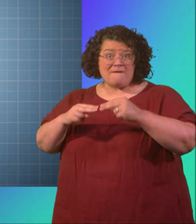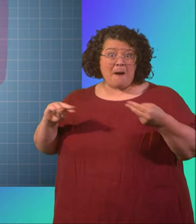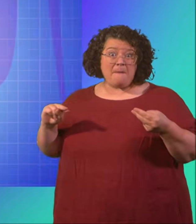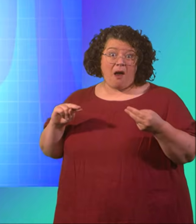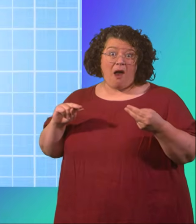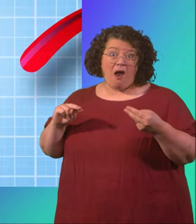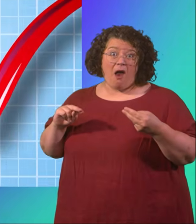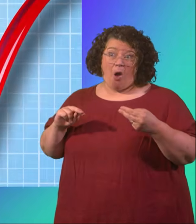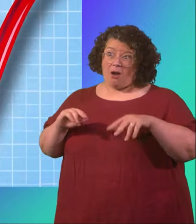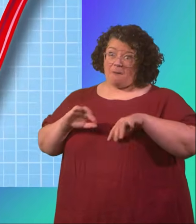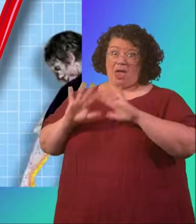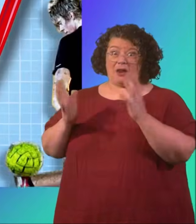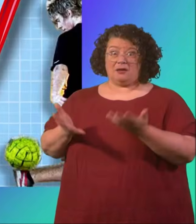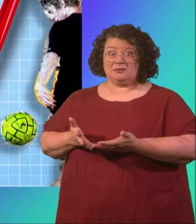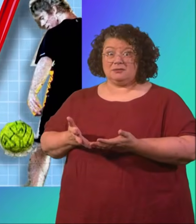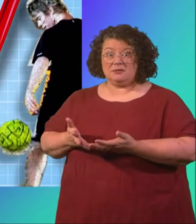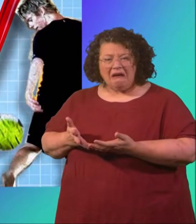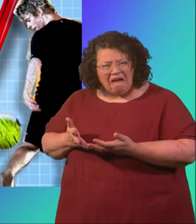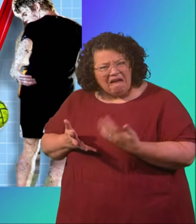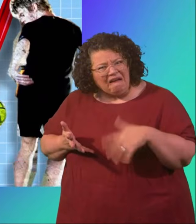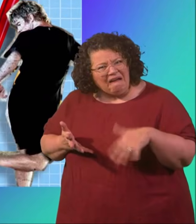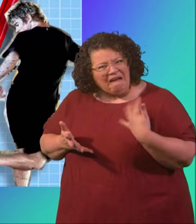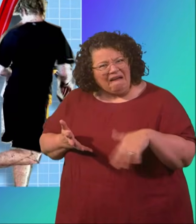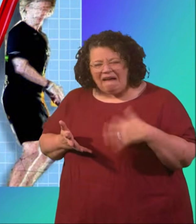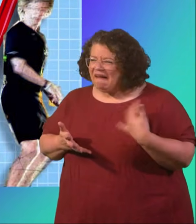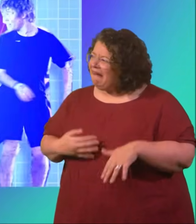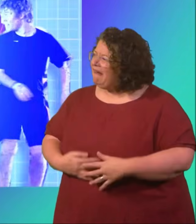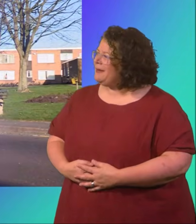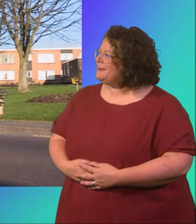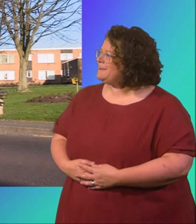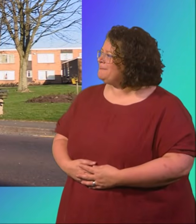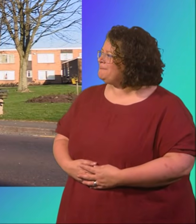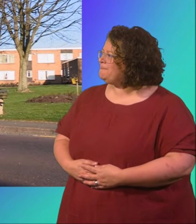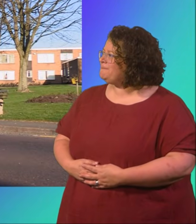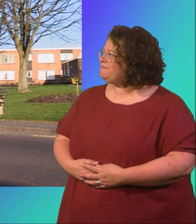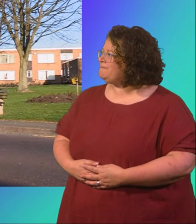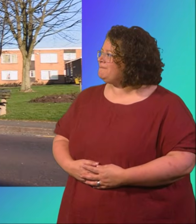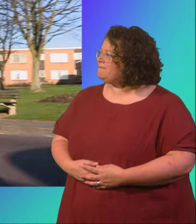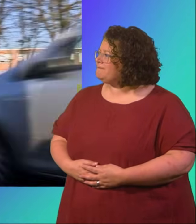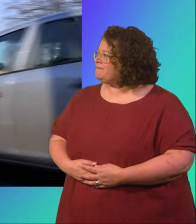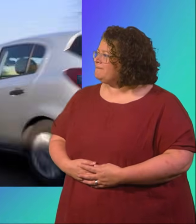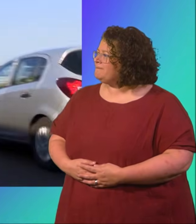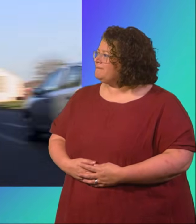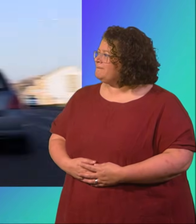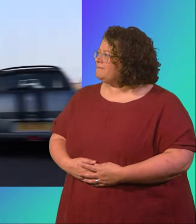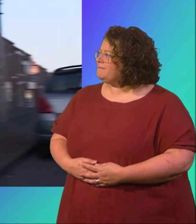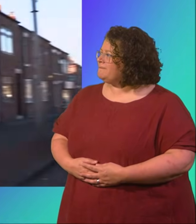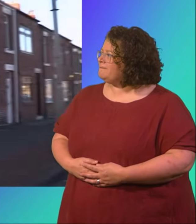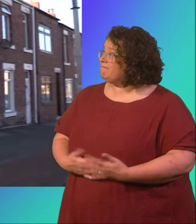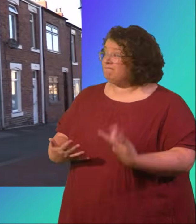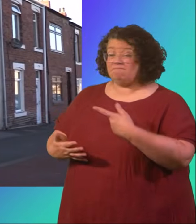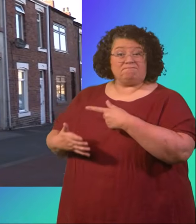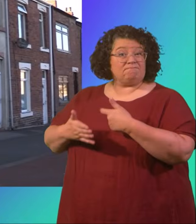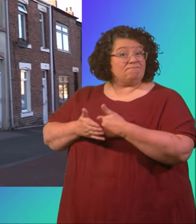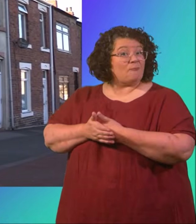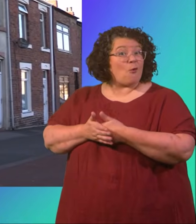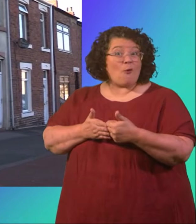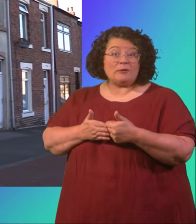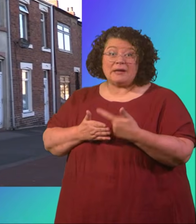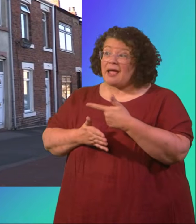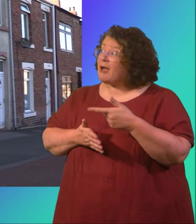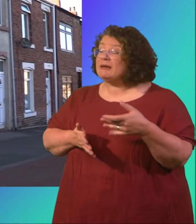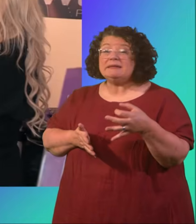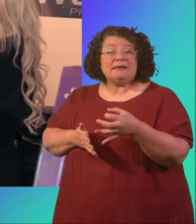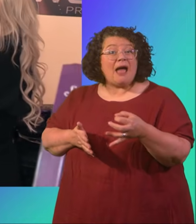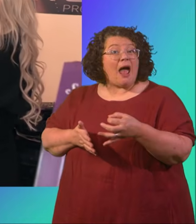planet? really, that's amazing. And so is this. Here's an ordinary town with an ordinary